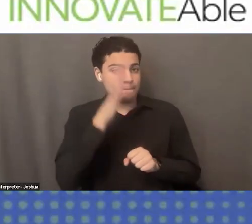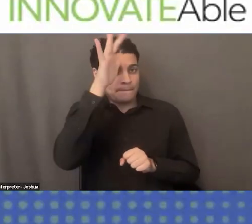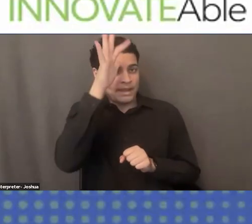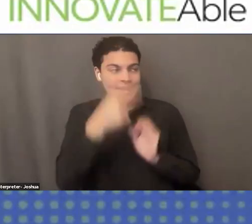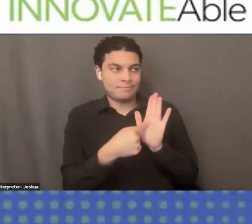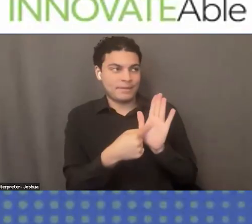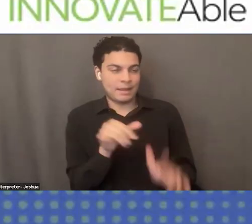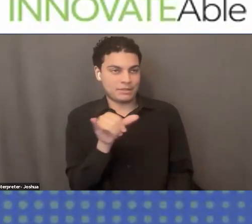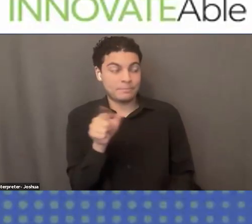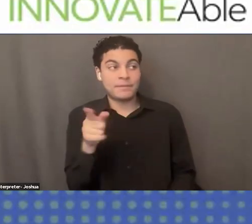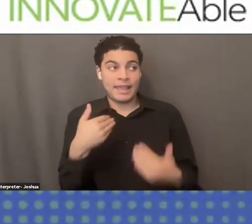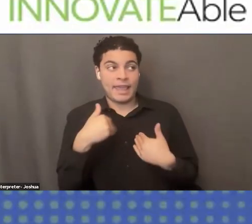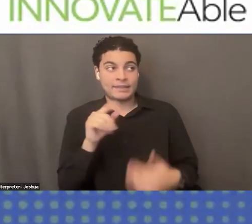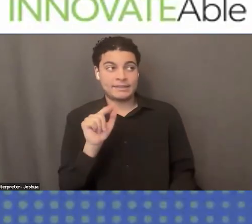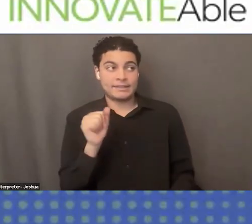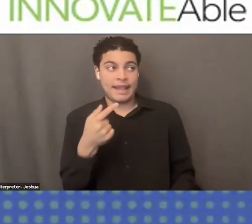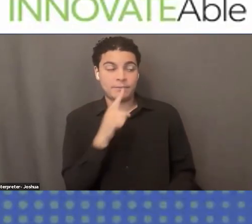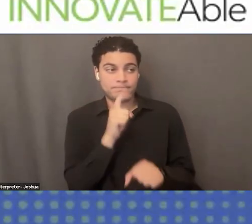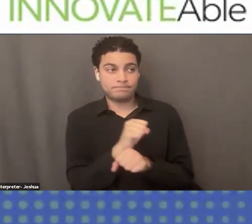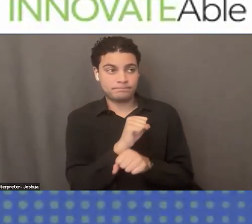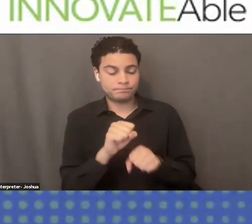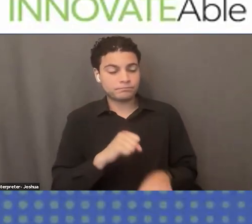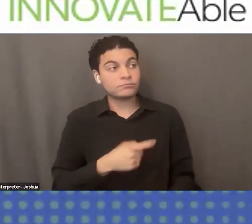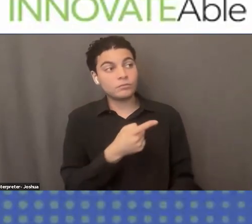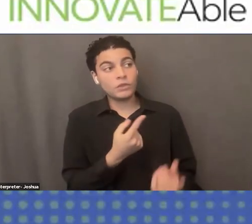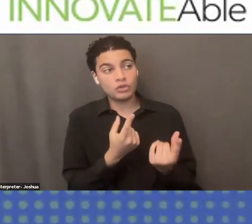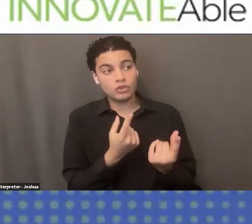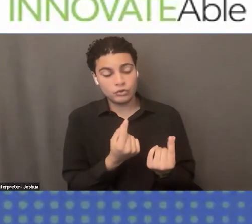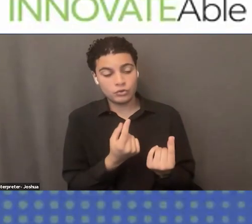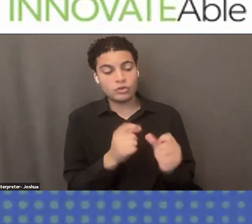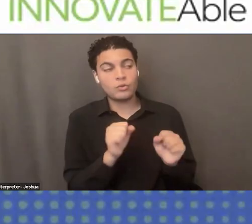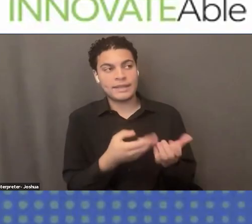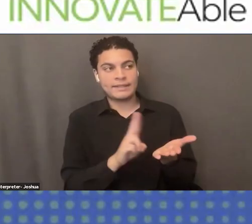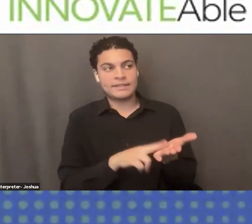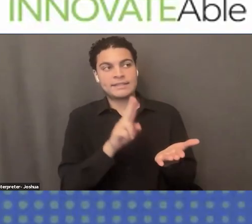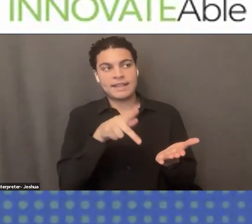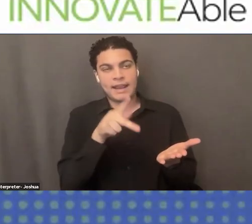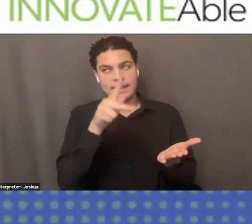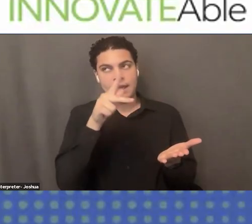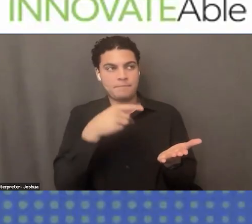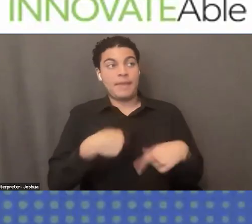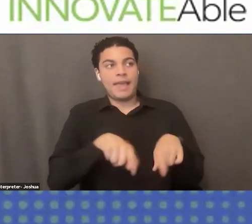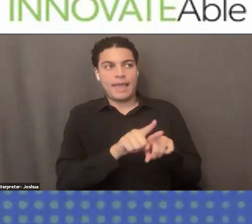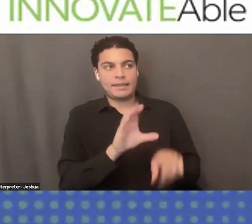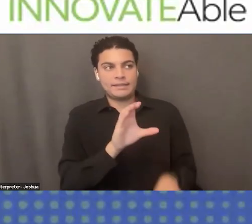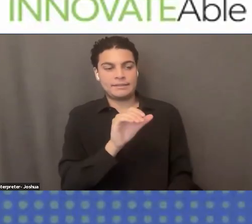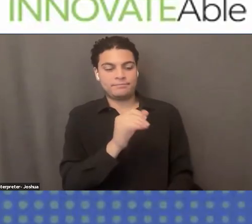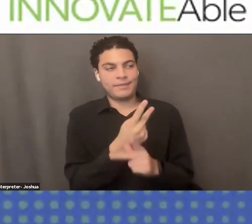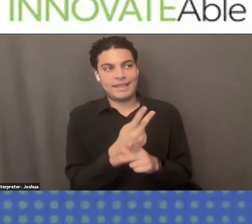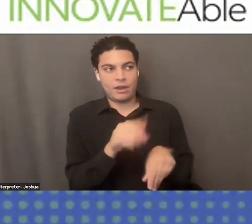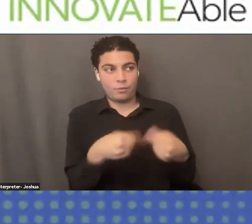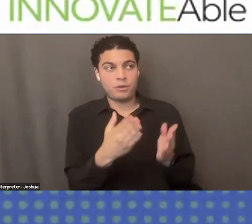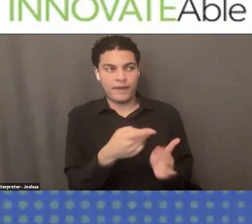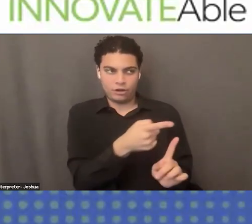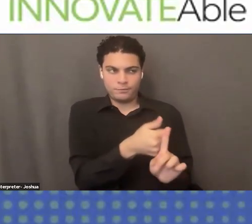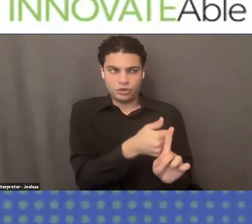believe it or not. You would sign your father up as a caregiver. You would order whatever product you wish for him, and then